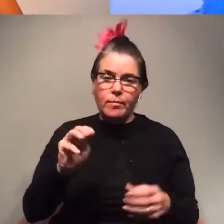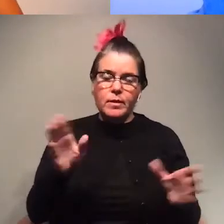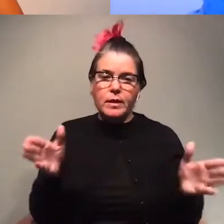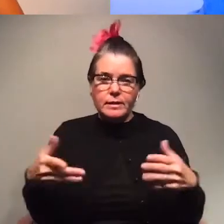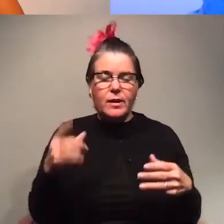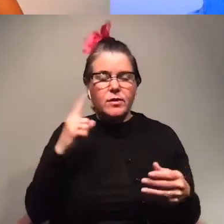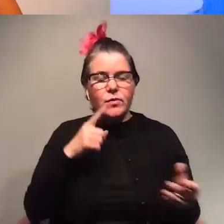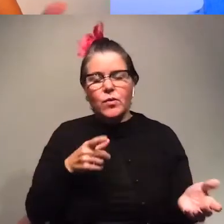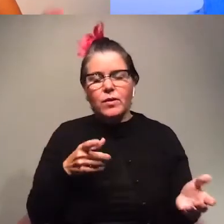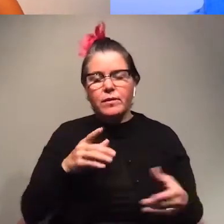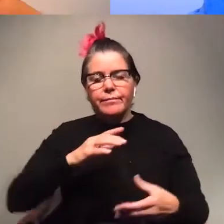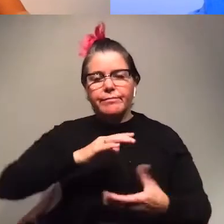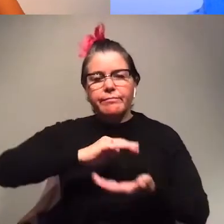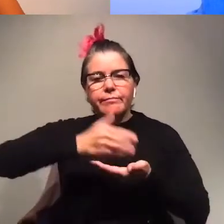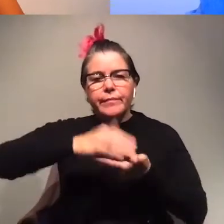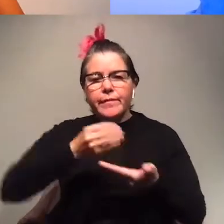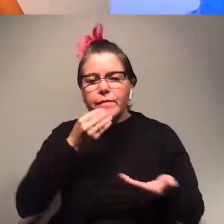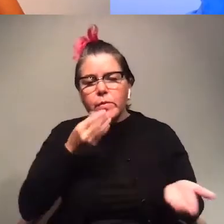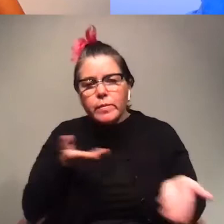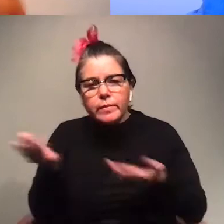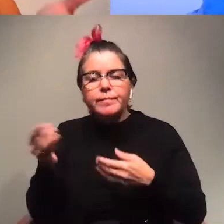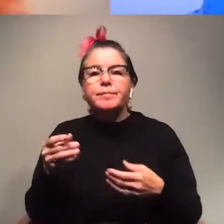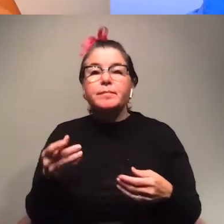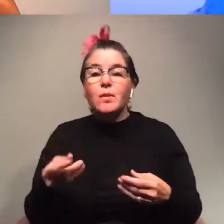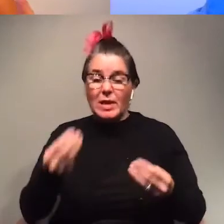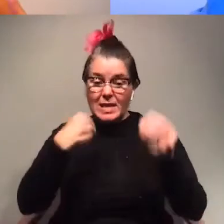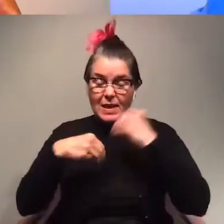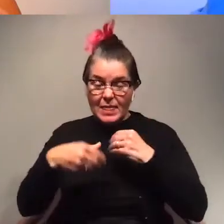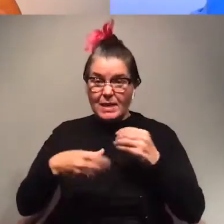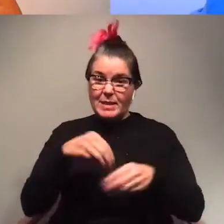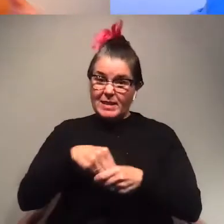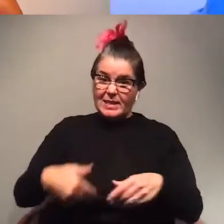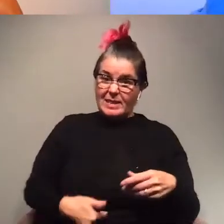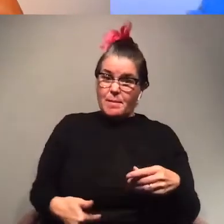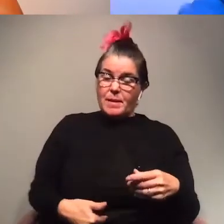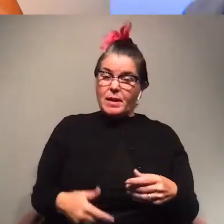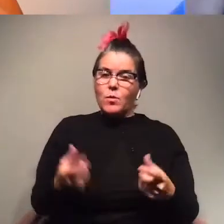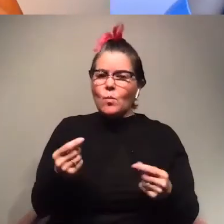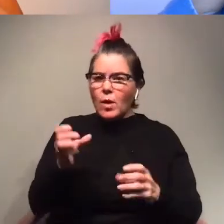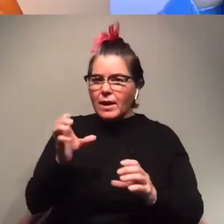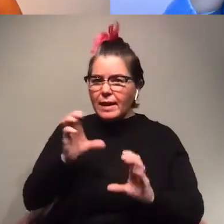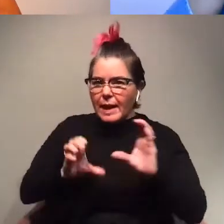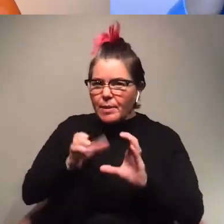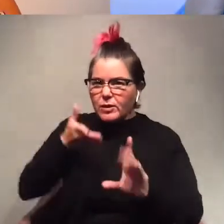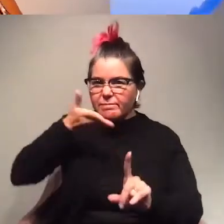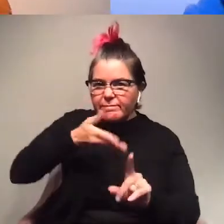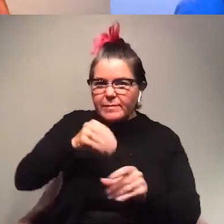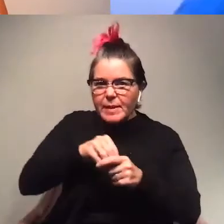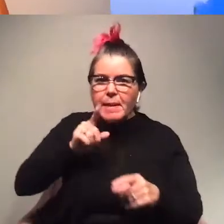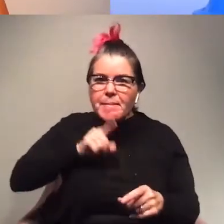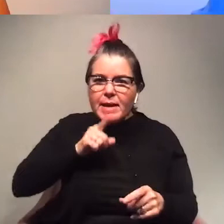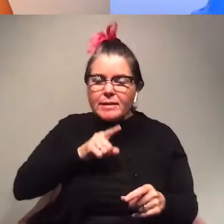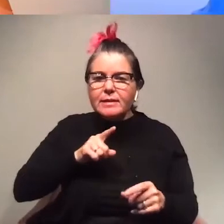takeout. So when they consume them, they can end up in their gut, and we don't know exactly what chemicals are present in these plastics, and like